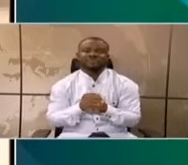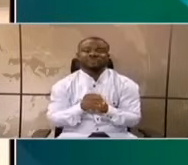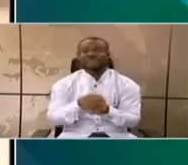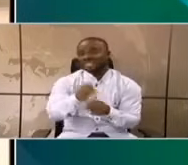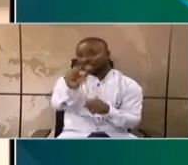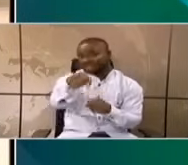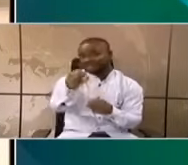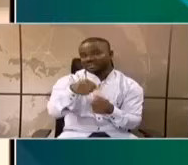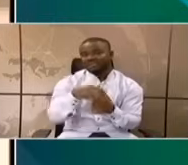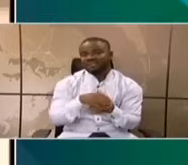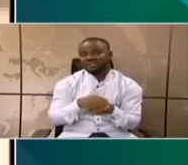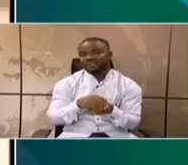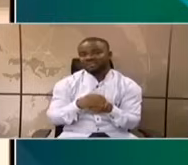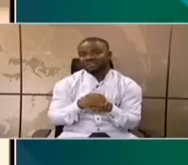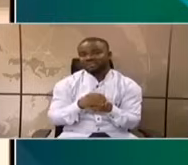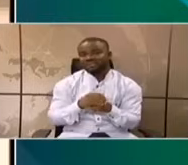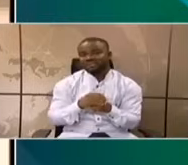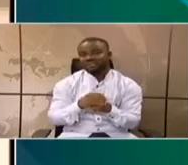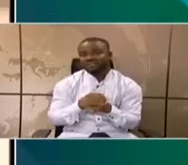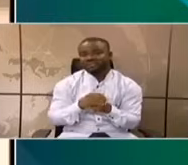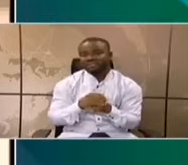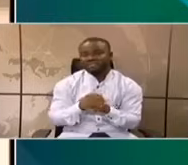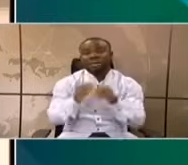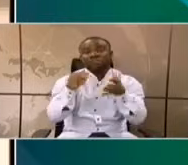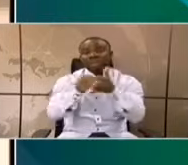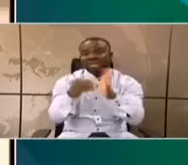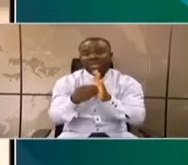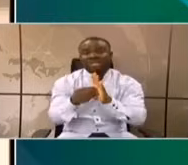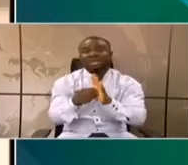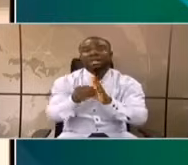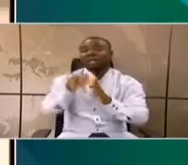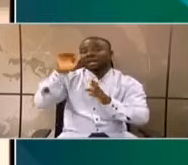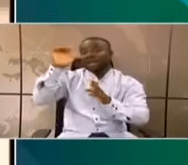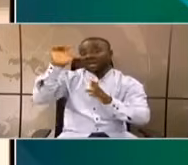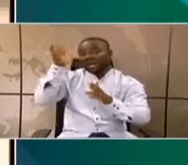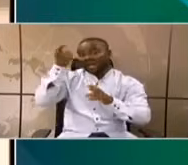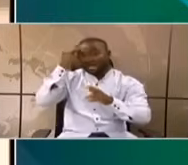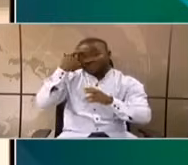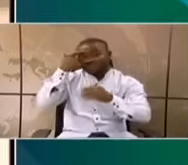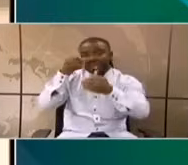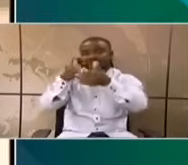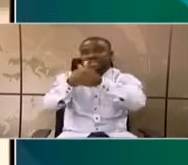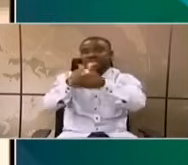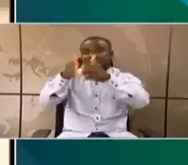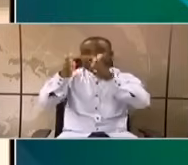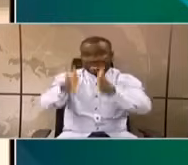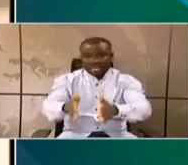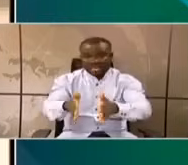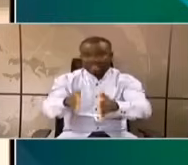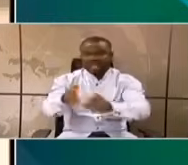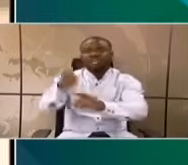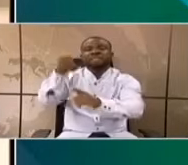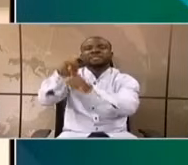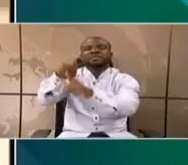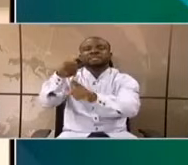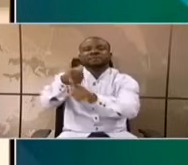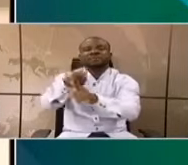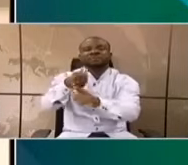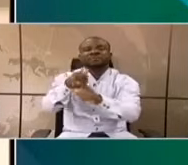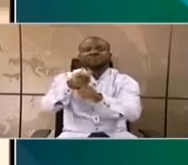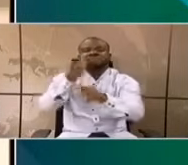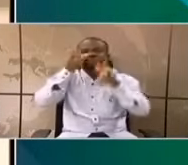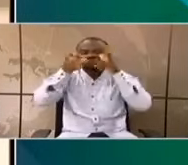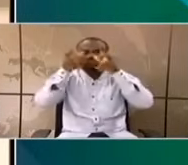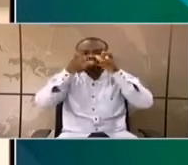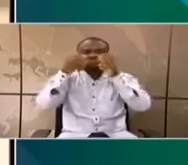And that a binimum penin fuonuna wo pesika akwati no position